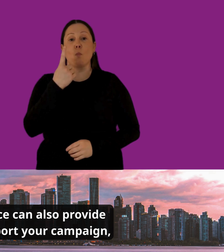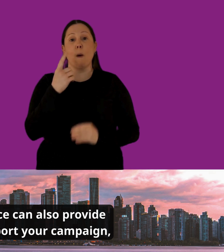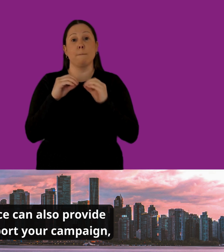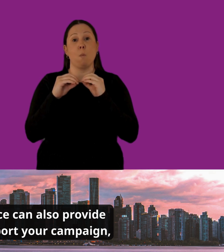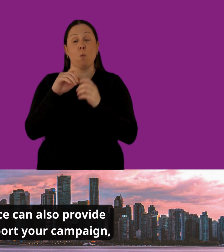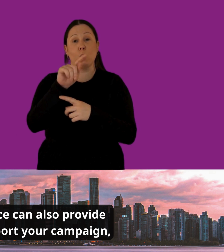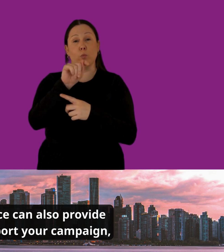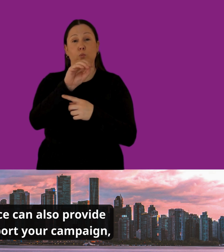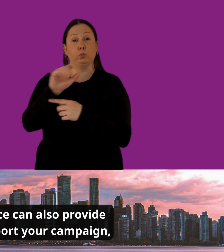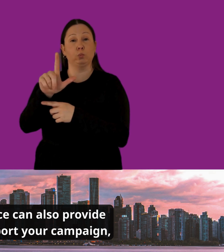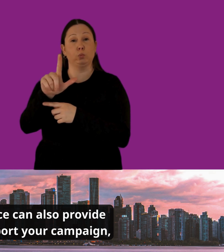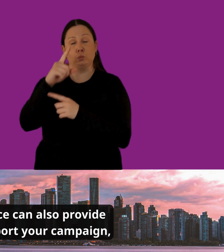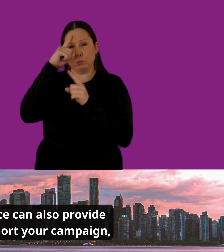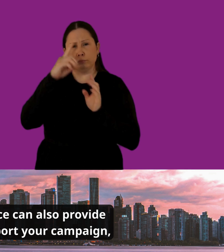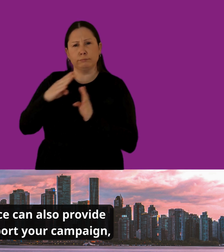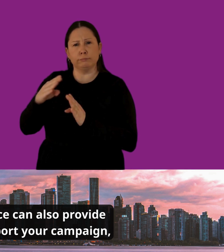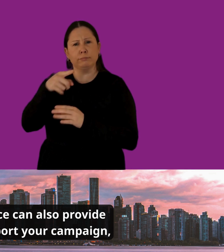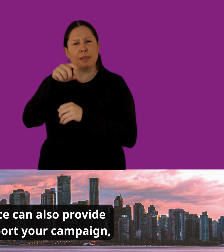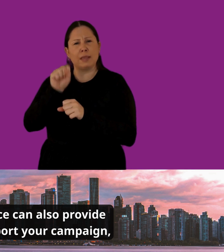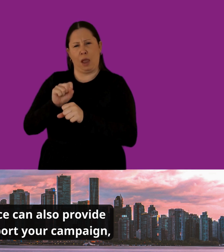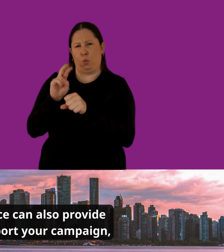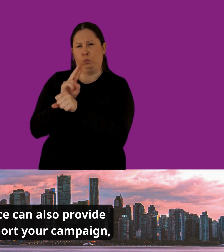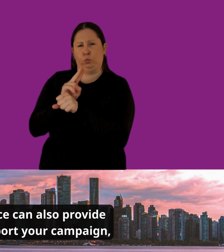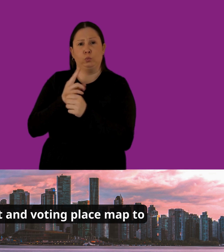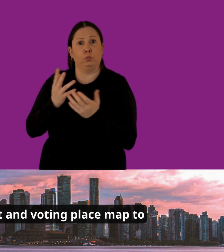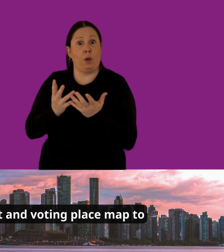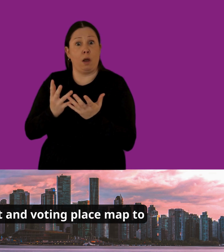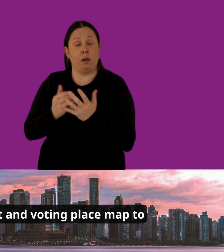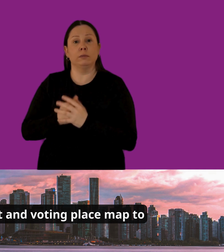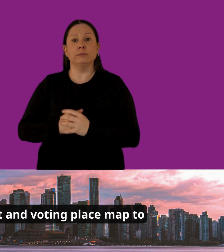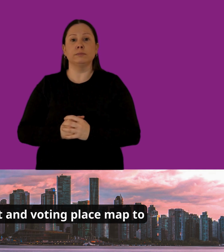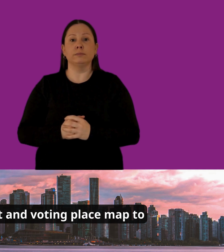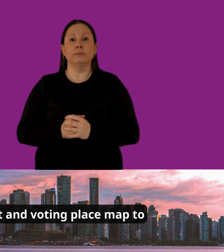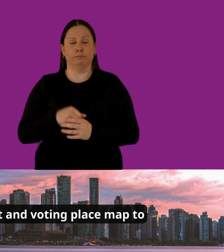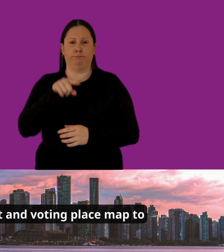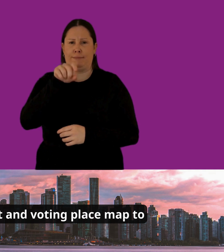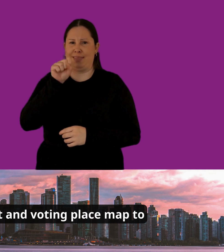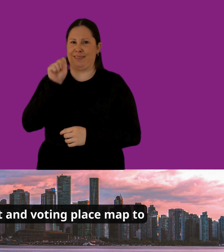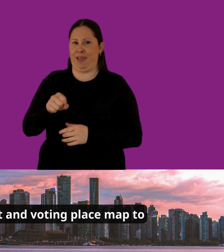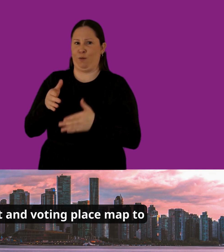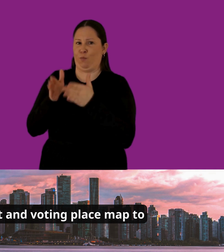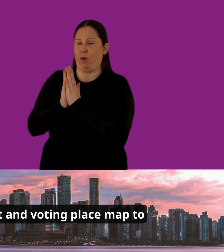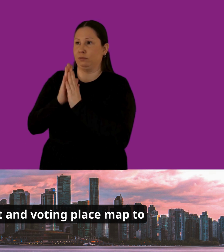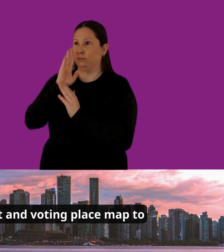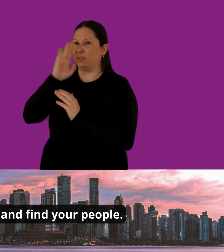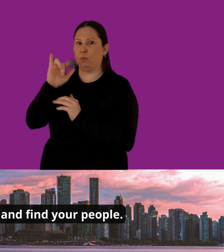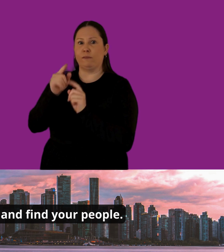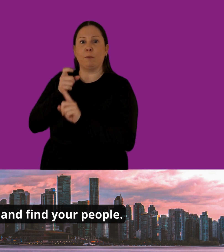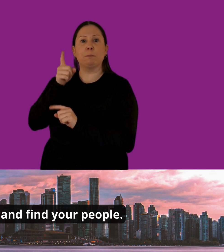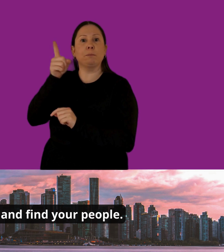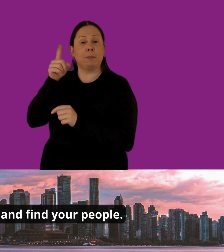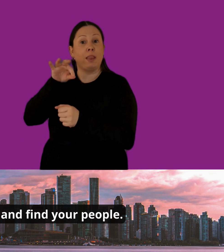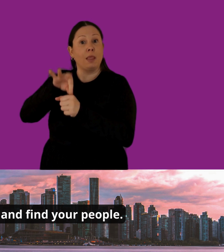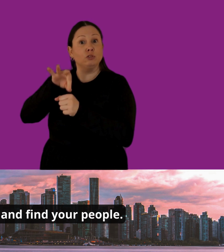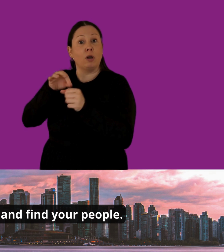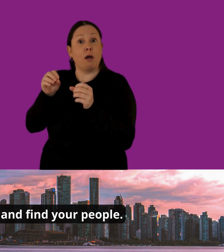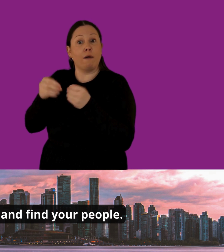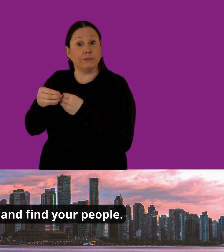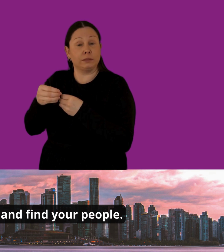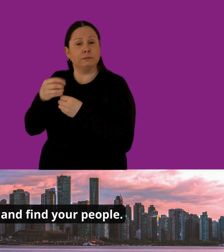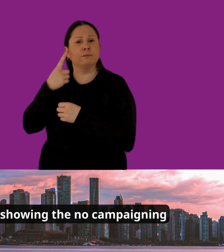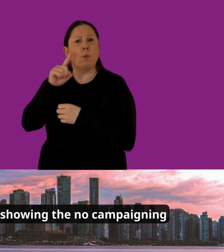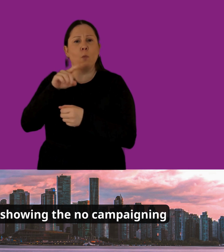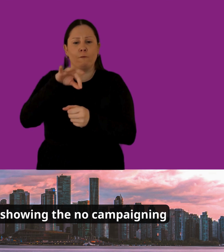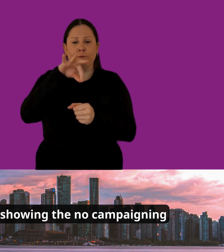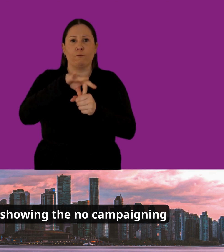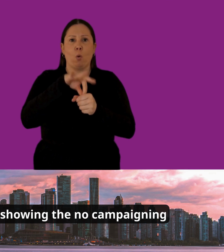The election office can also provide materials to support your campaign, including the voters list and voting place map to plan your outreach and find your